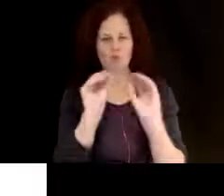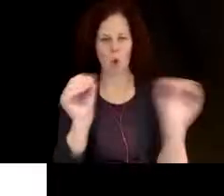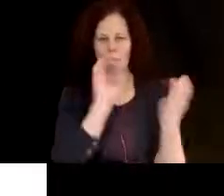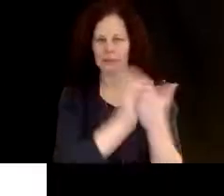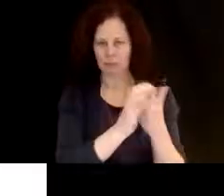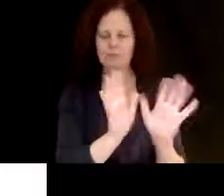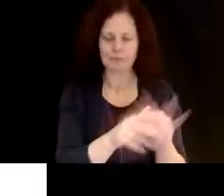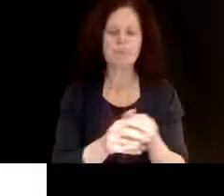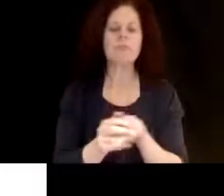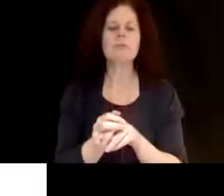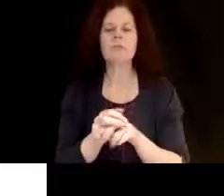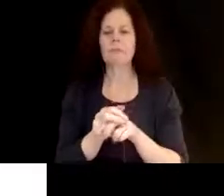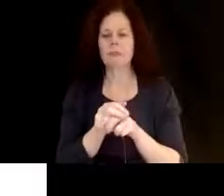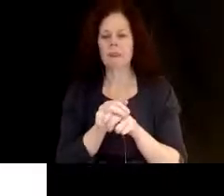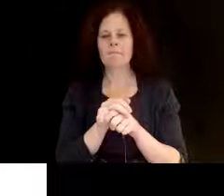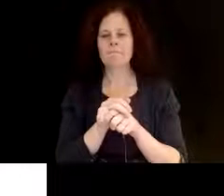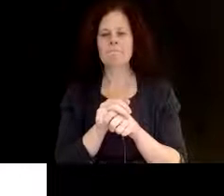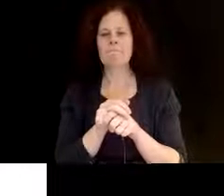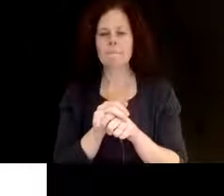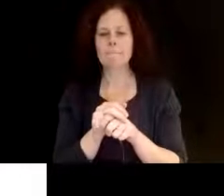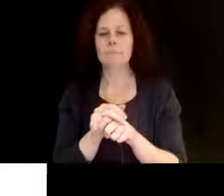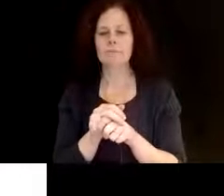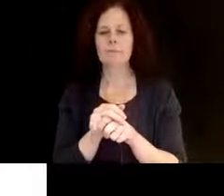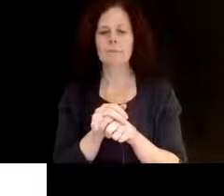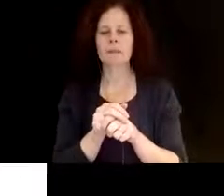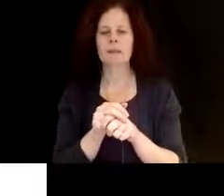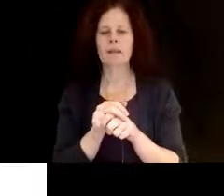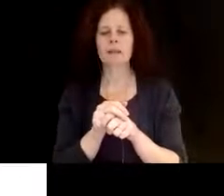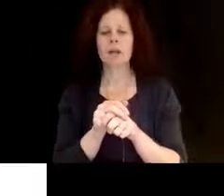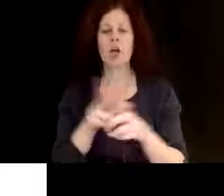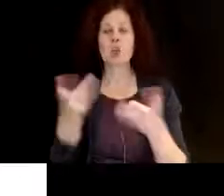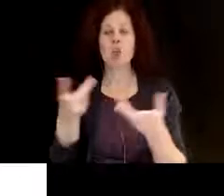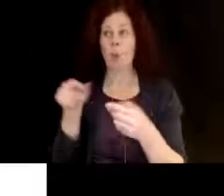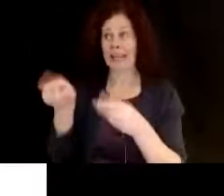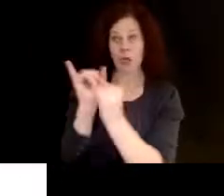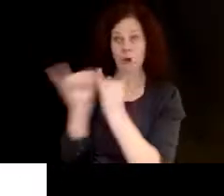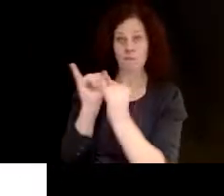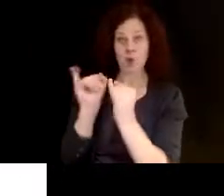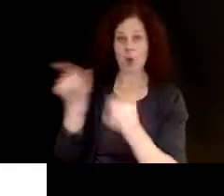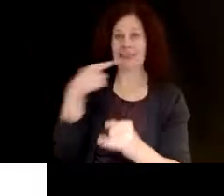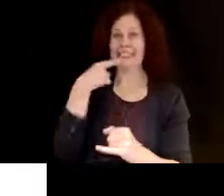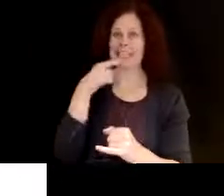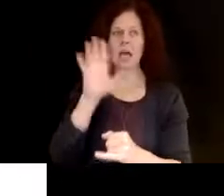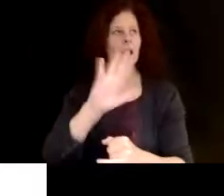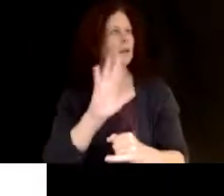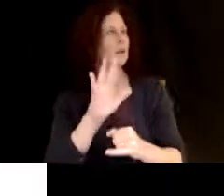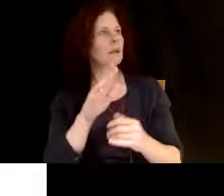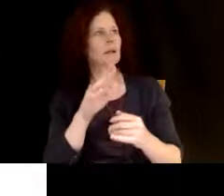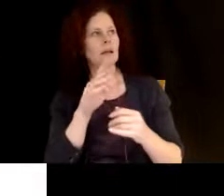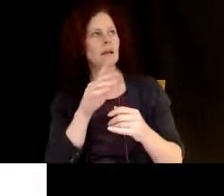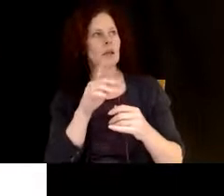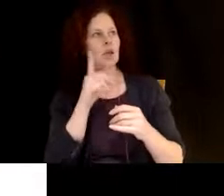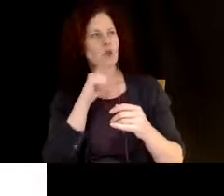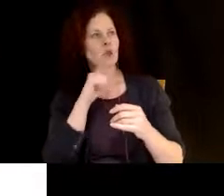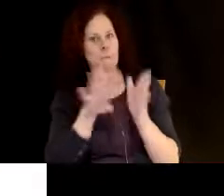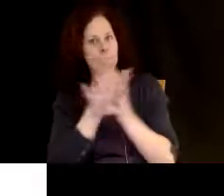described how involvement of people with disabilities in planning was key, something that was said earlier in the keynote speech,